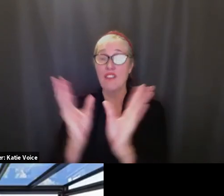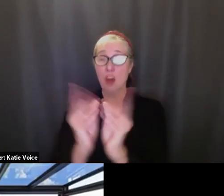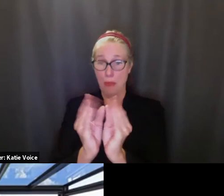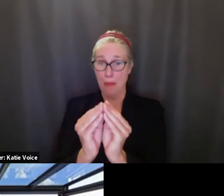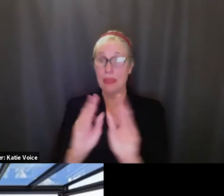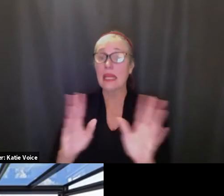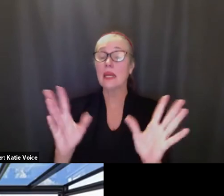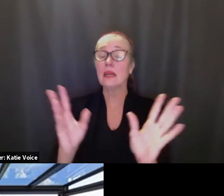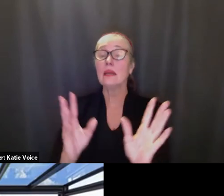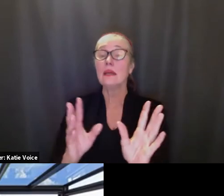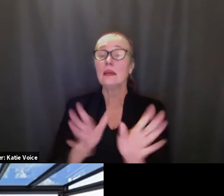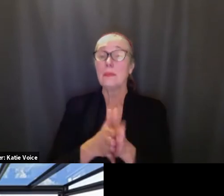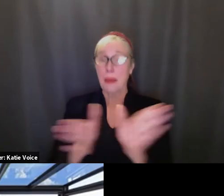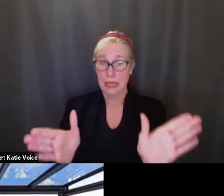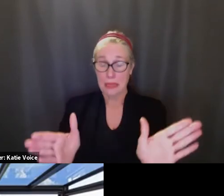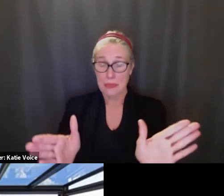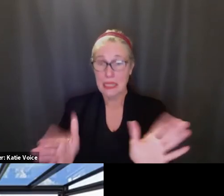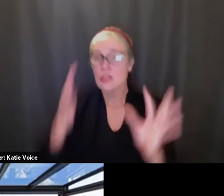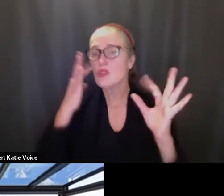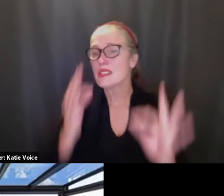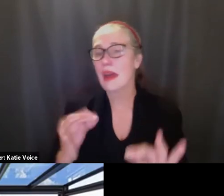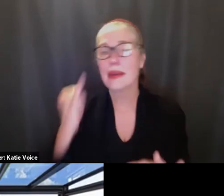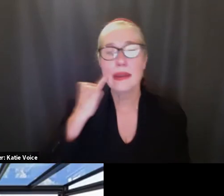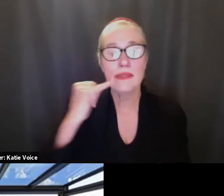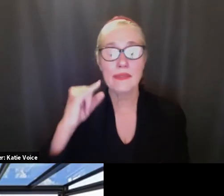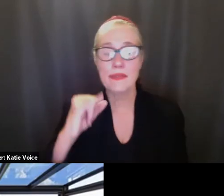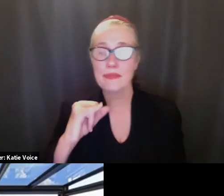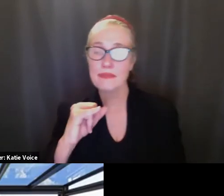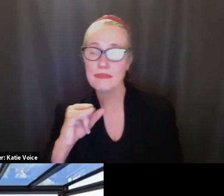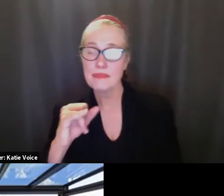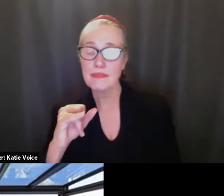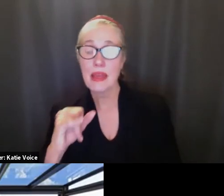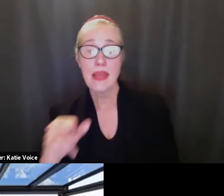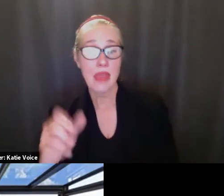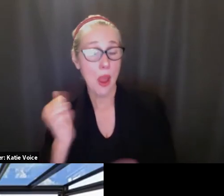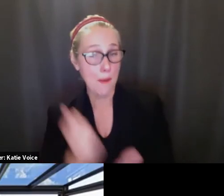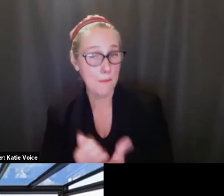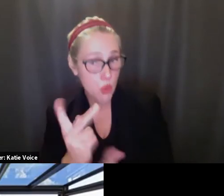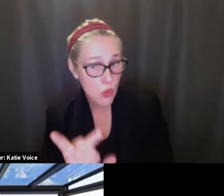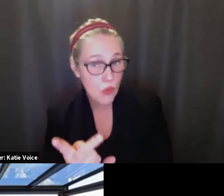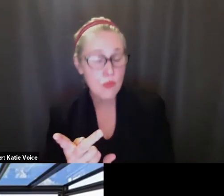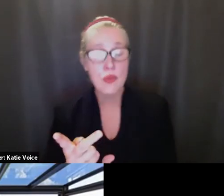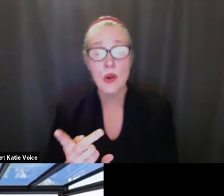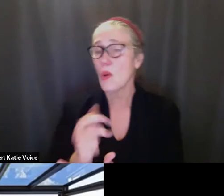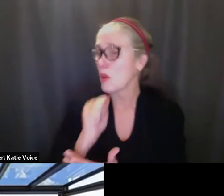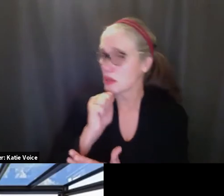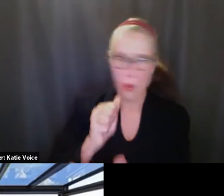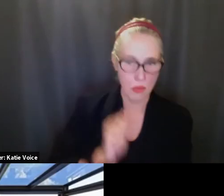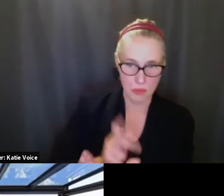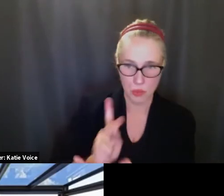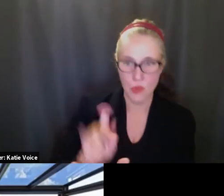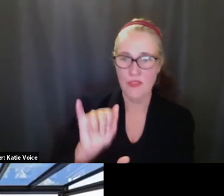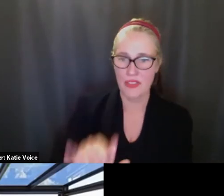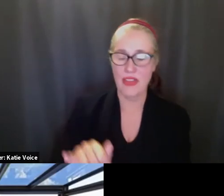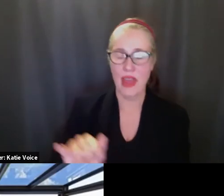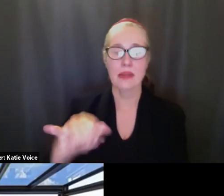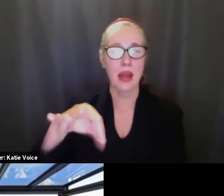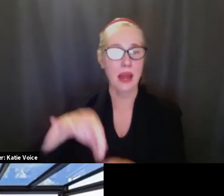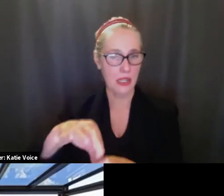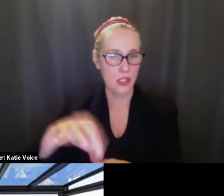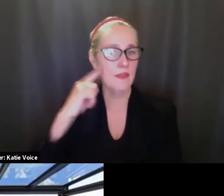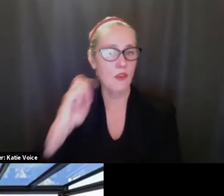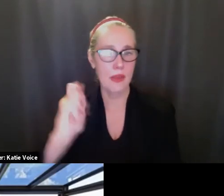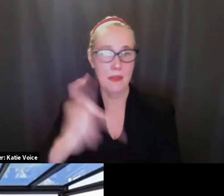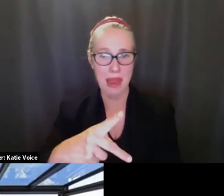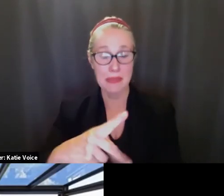to decide whether or not to approve the election method and and the trustee area maps and these will take